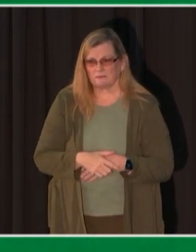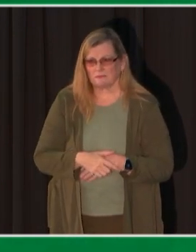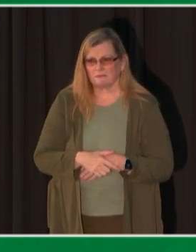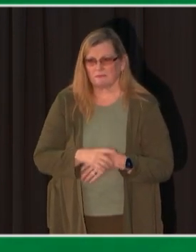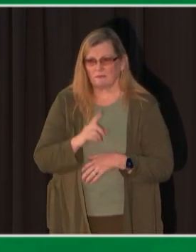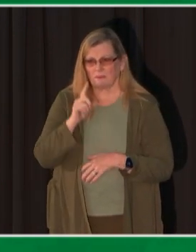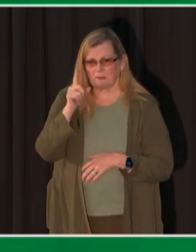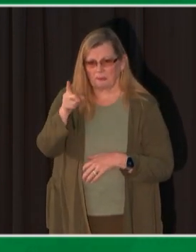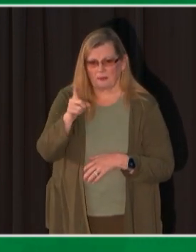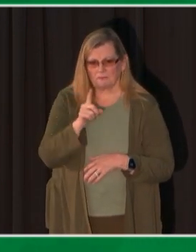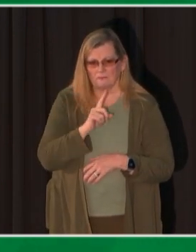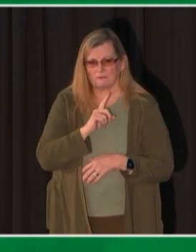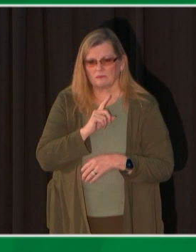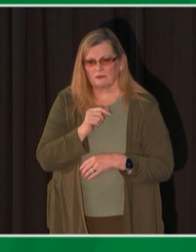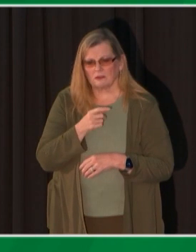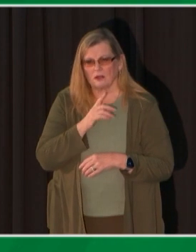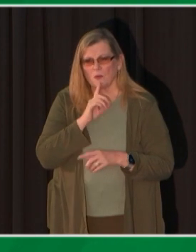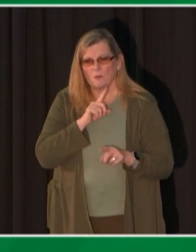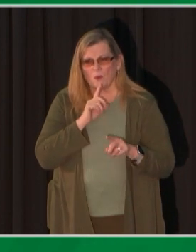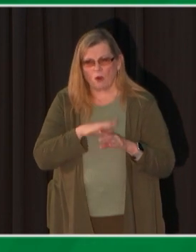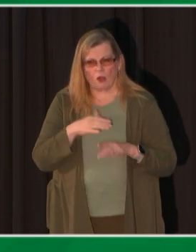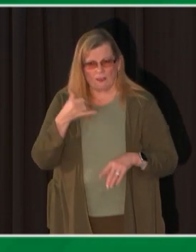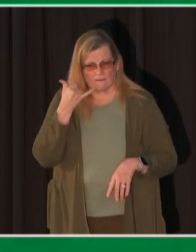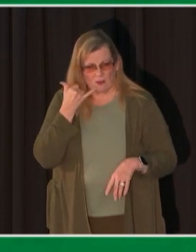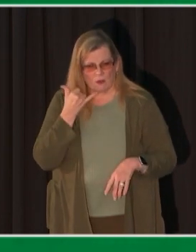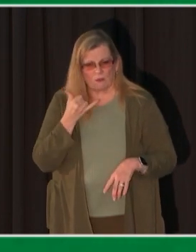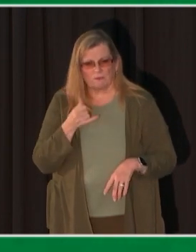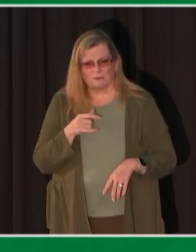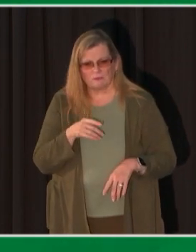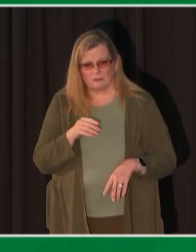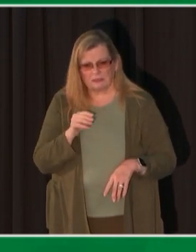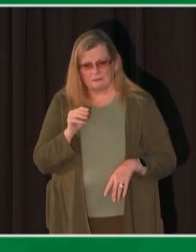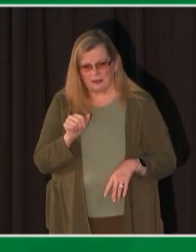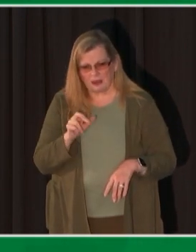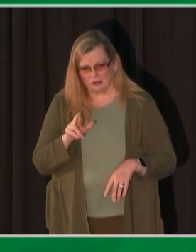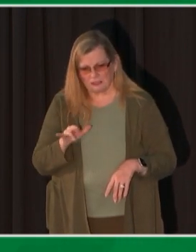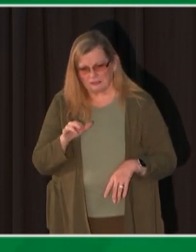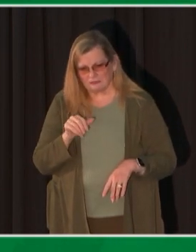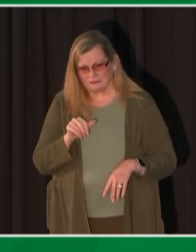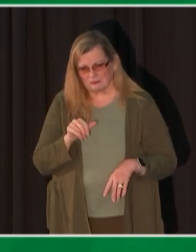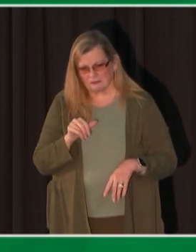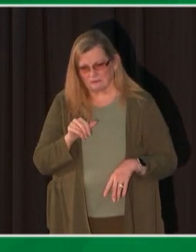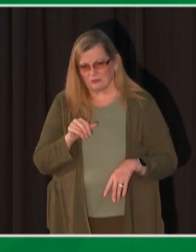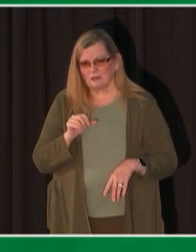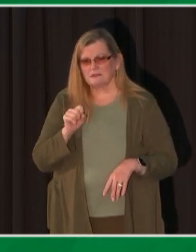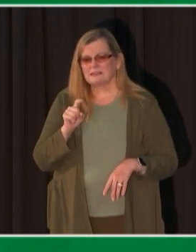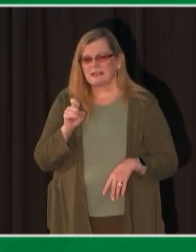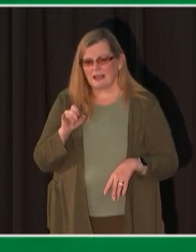on the phone. Okay. So first up is Perry Stein. Uh-huh. Yep, go ahead, Perry.